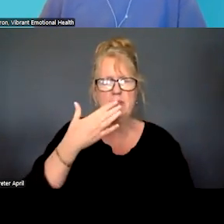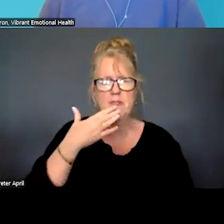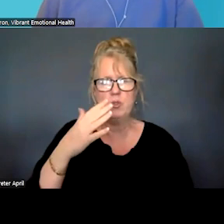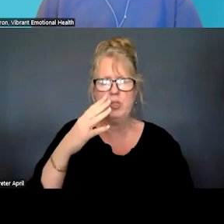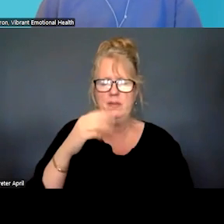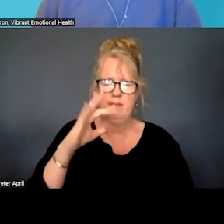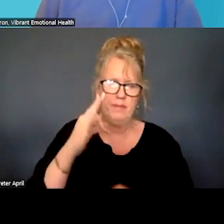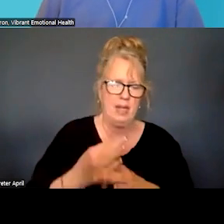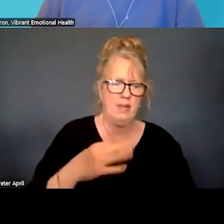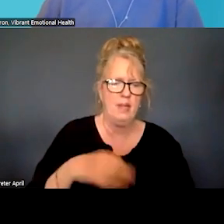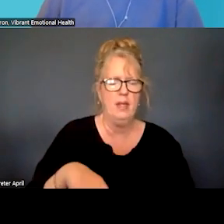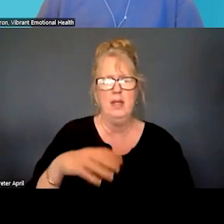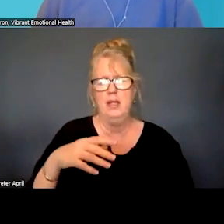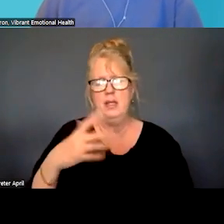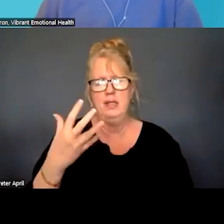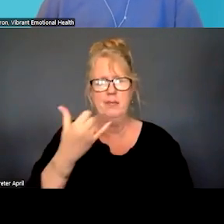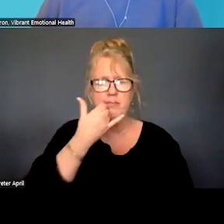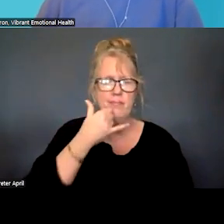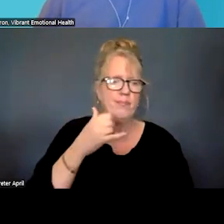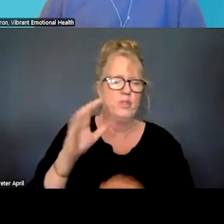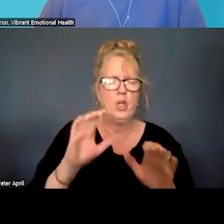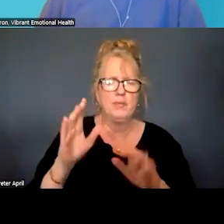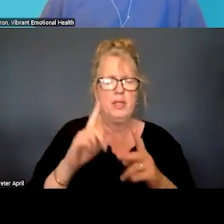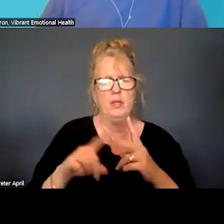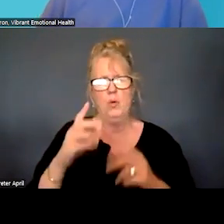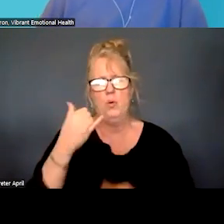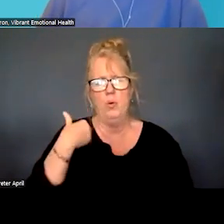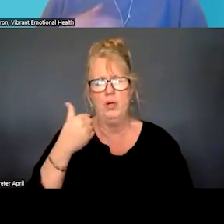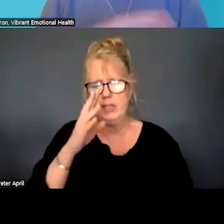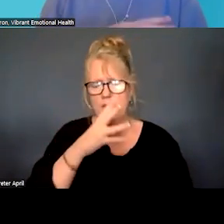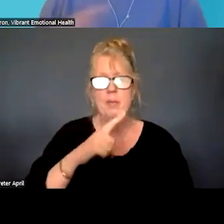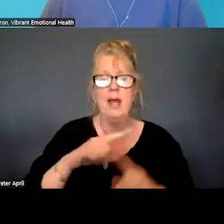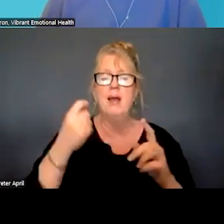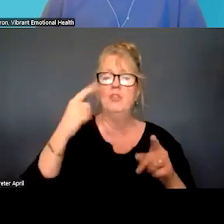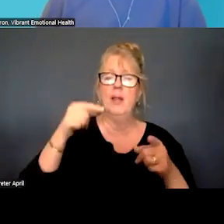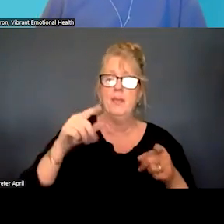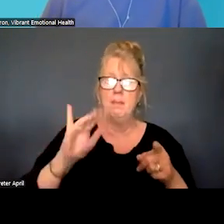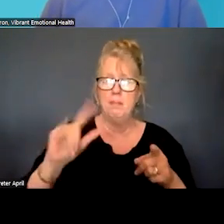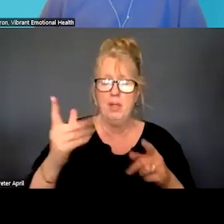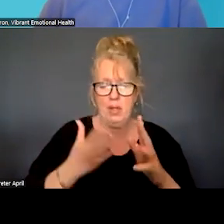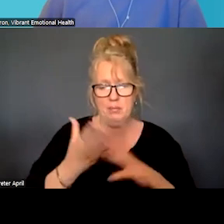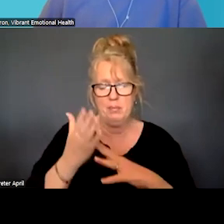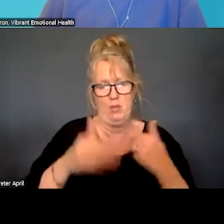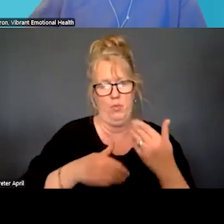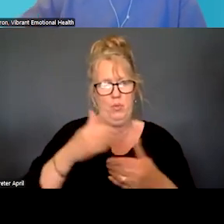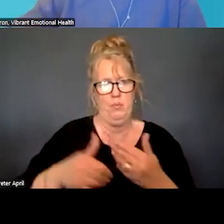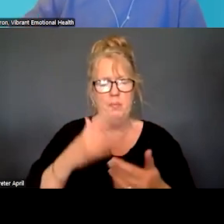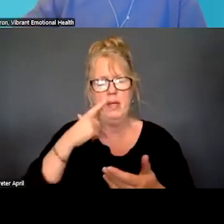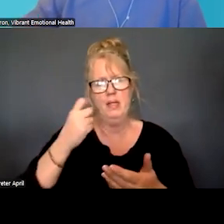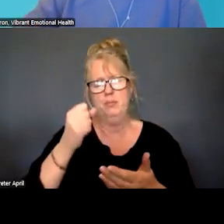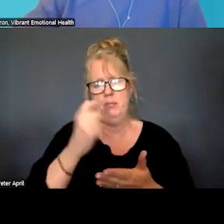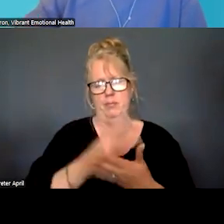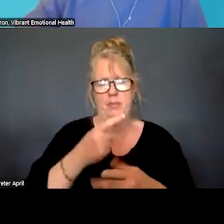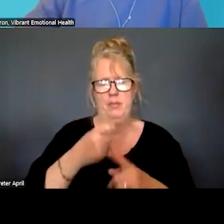except in cases of willful misconduct or gross negligence. This bill has made it all the way through the process and was signed by the governor on